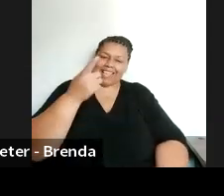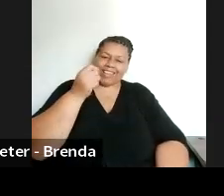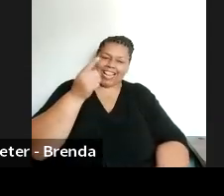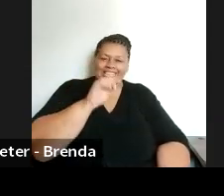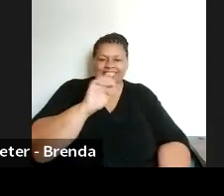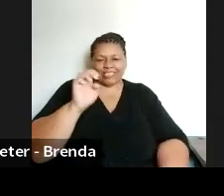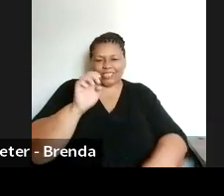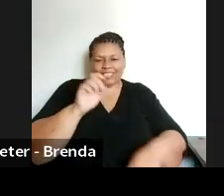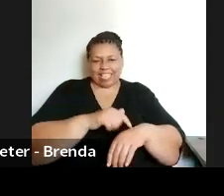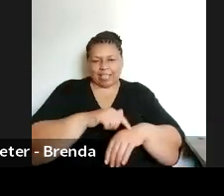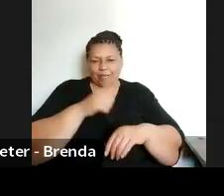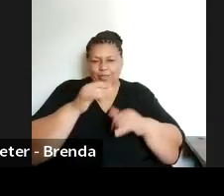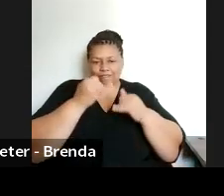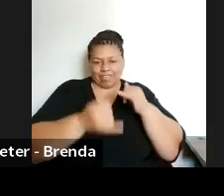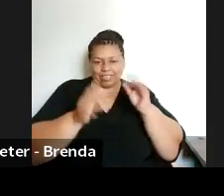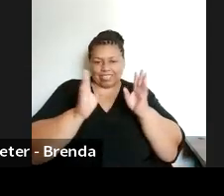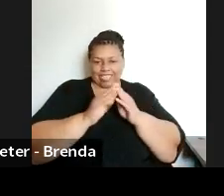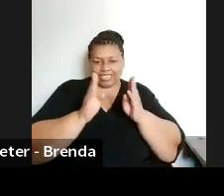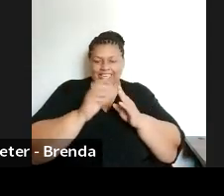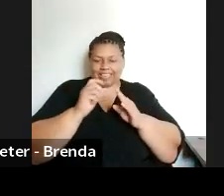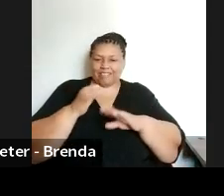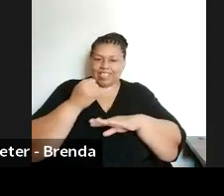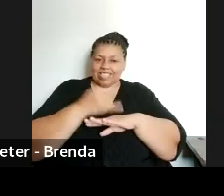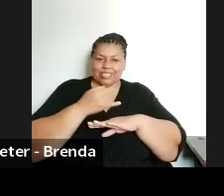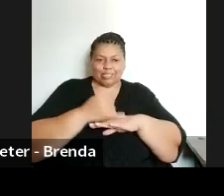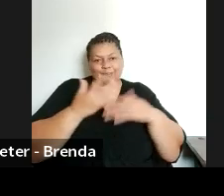time for our final session of the Institute already.